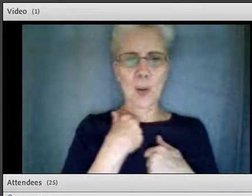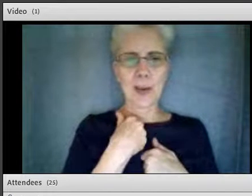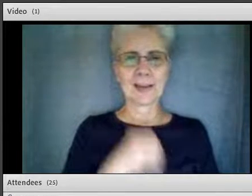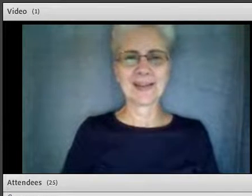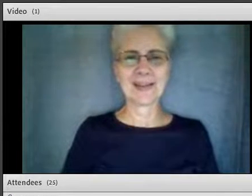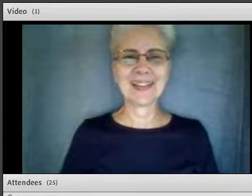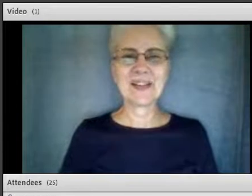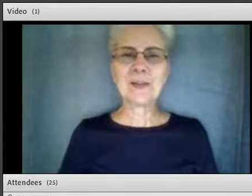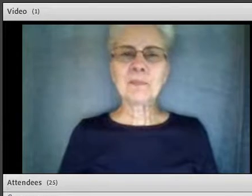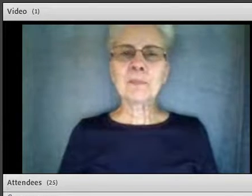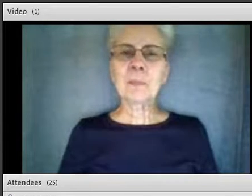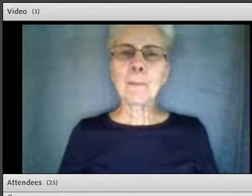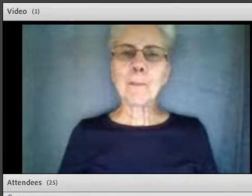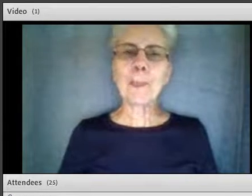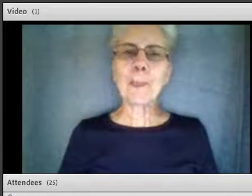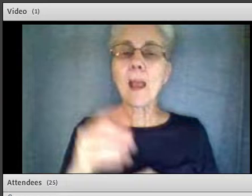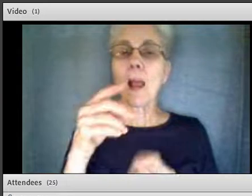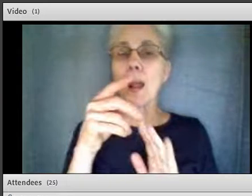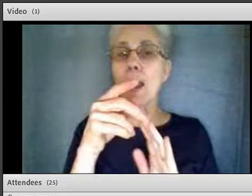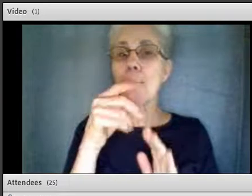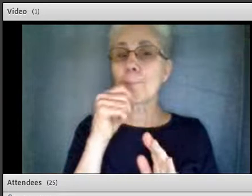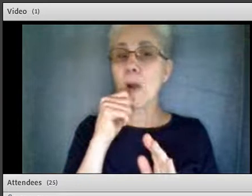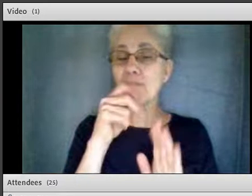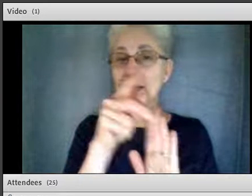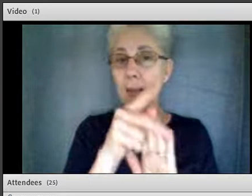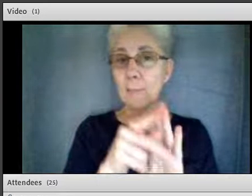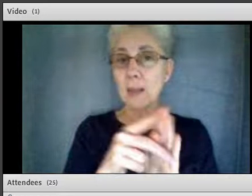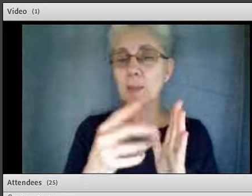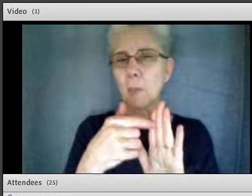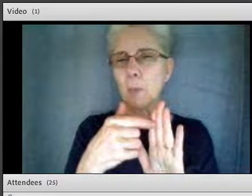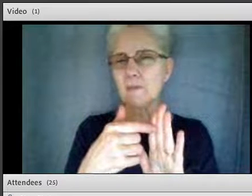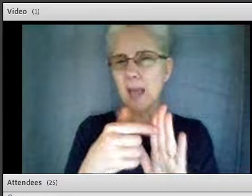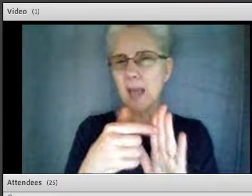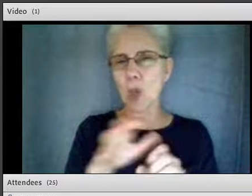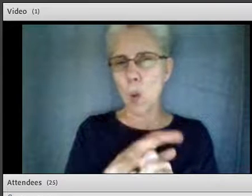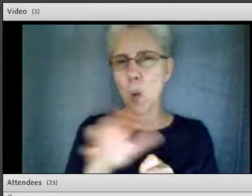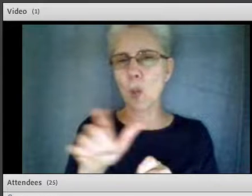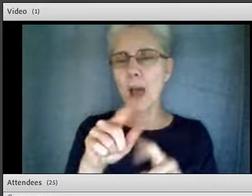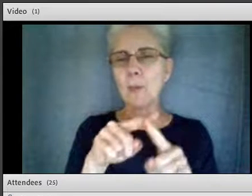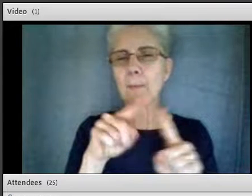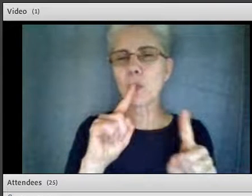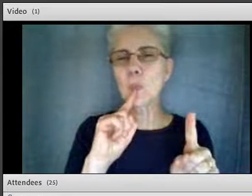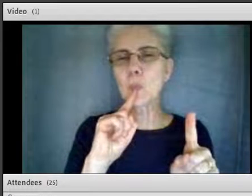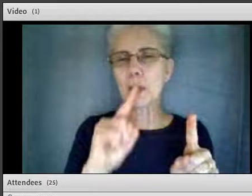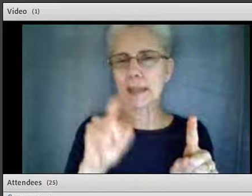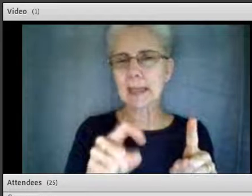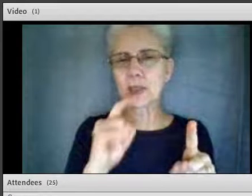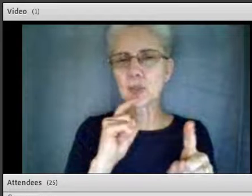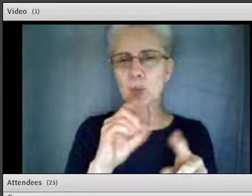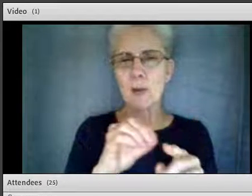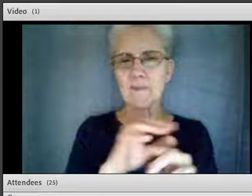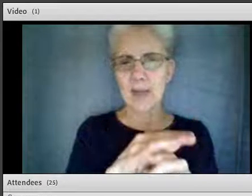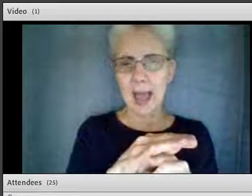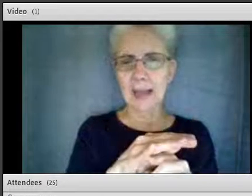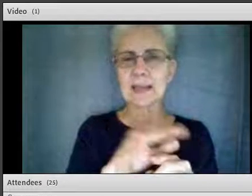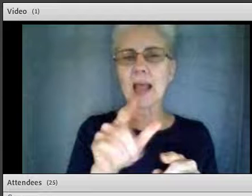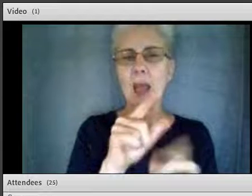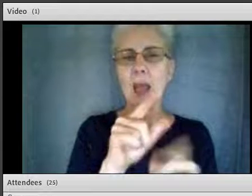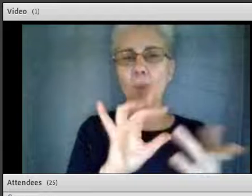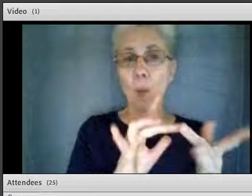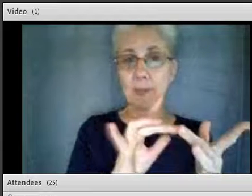policy that probably reflects the whole library, but really needs to also affect the library website. At a minimum, you probably have